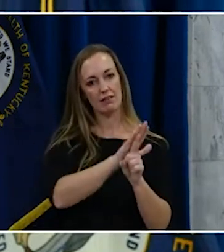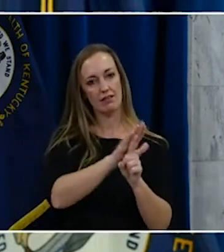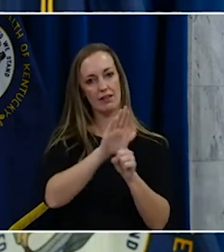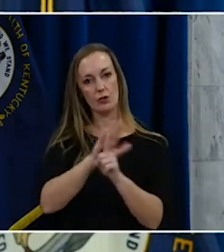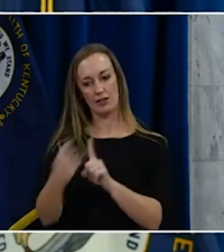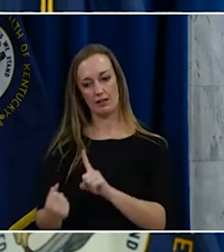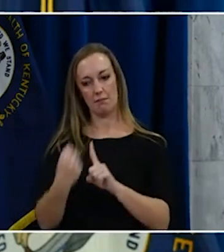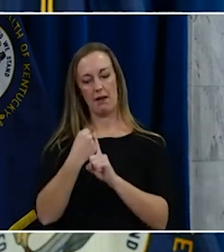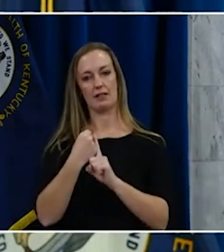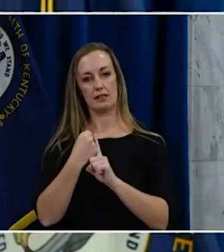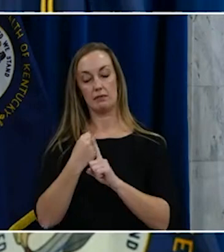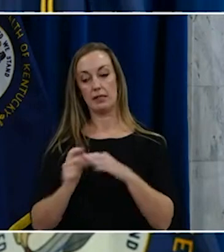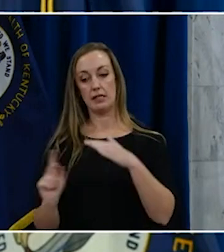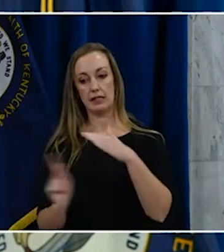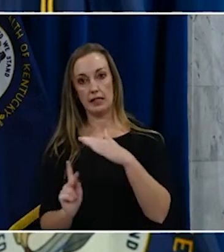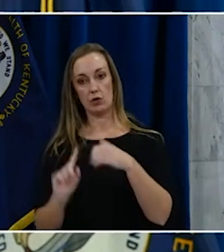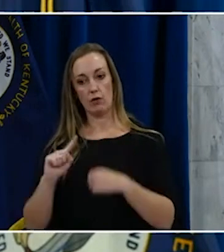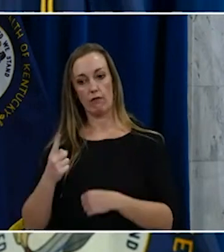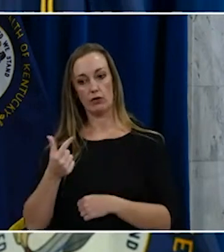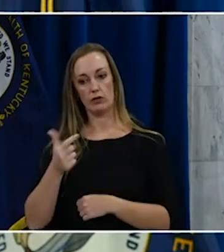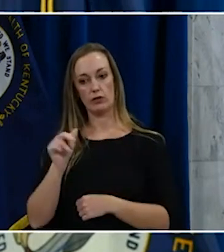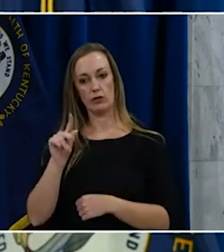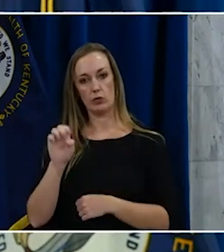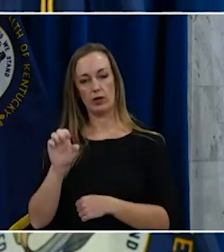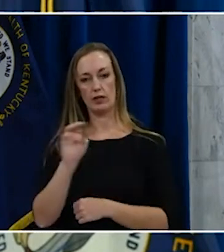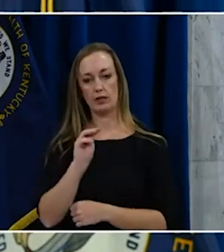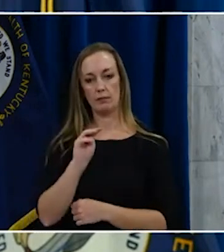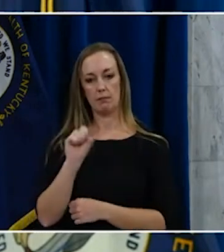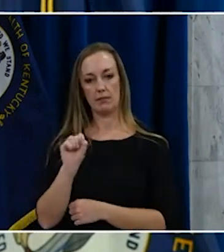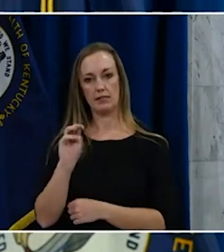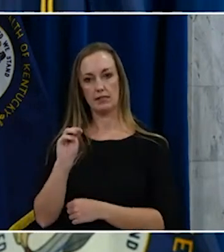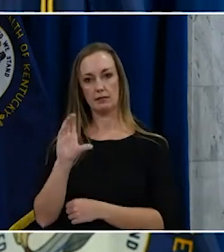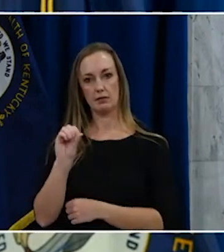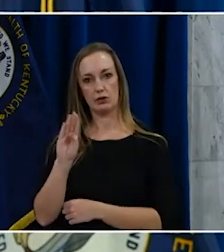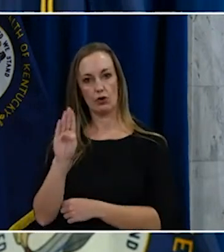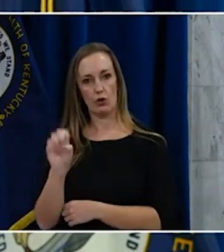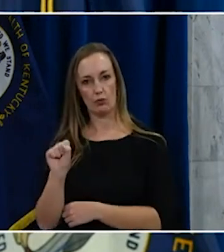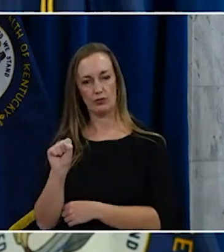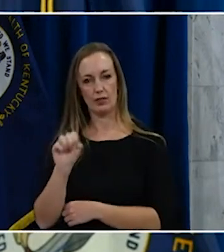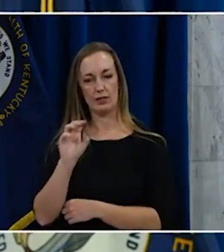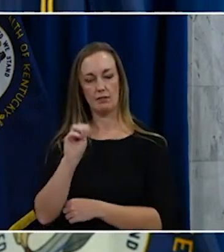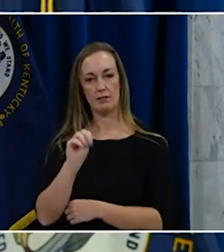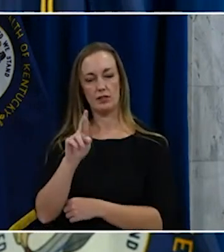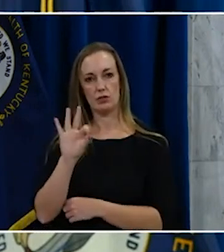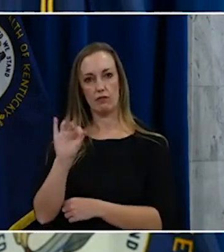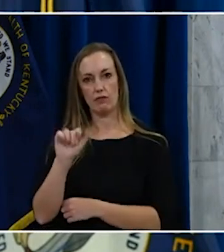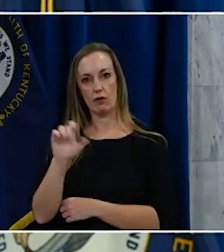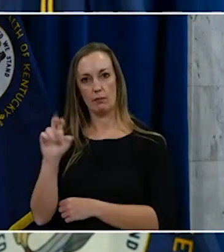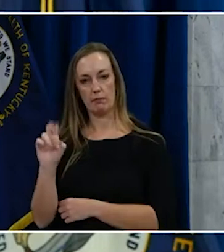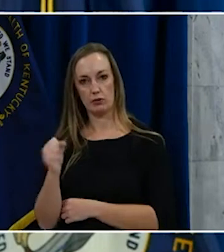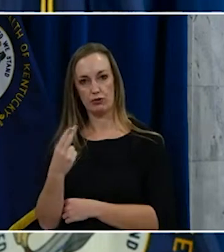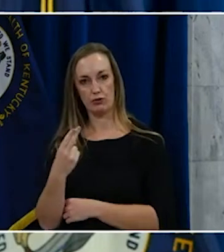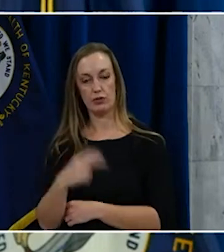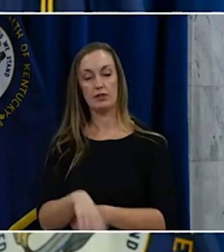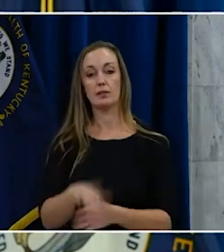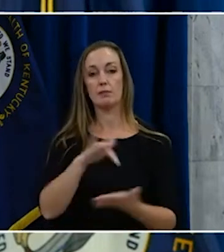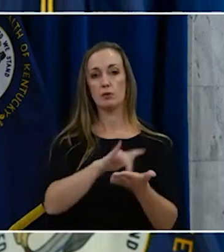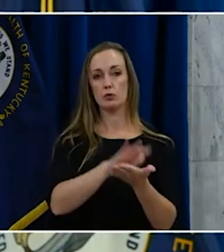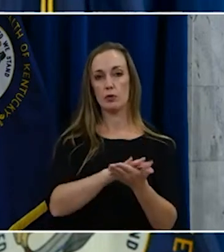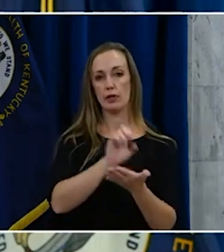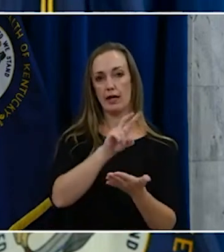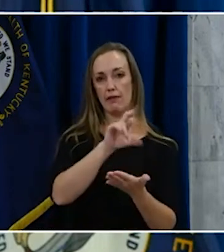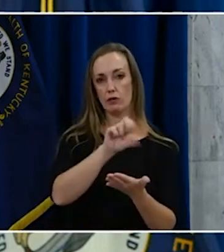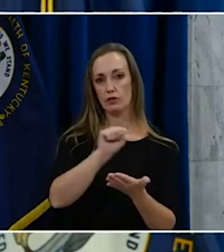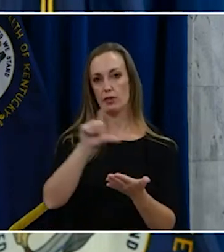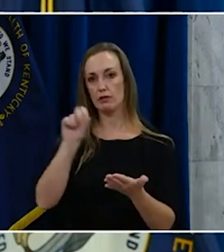me. From kindergarten and first grade, I had Miss McCombs and Mr. Fawbush. In middle school, Miss Evers and Miss Long. In high school,